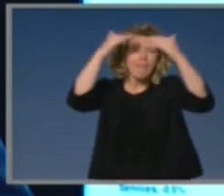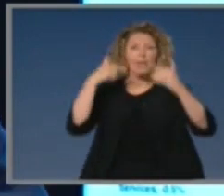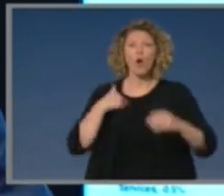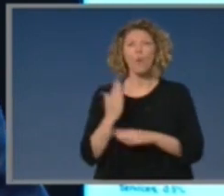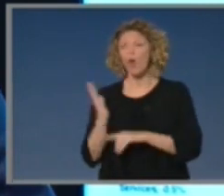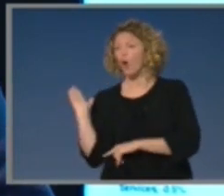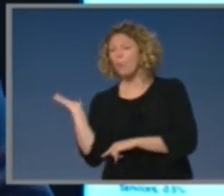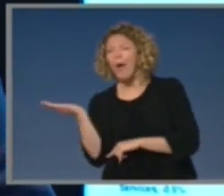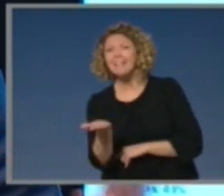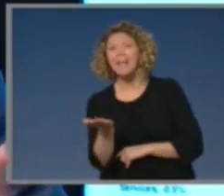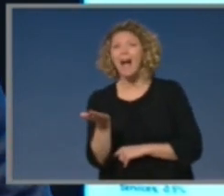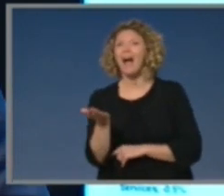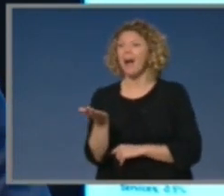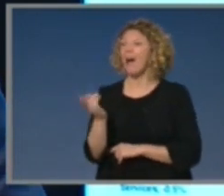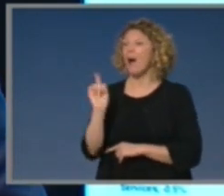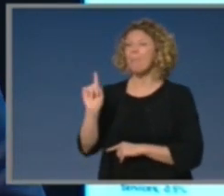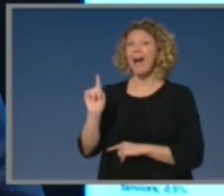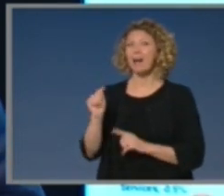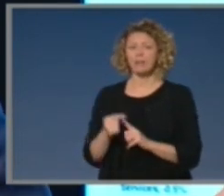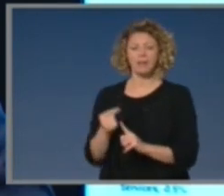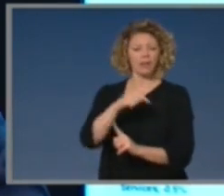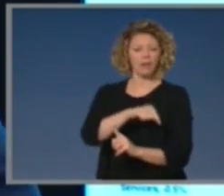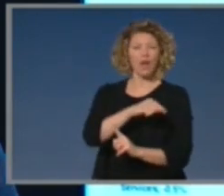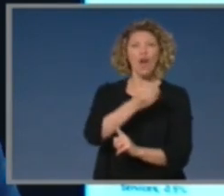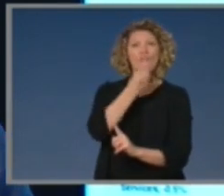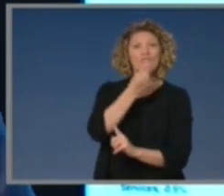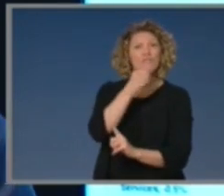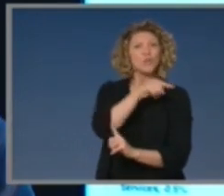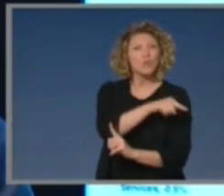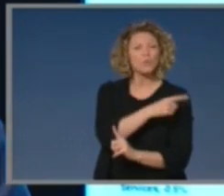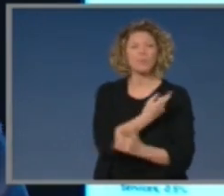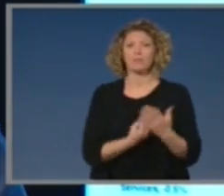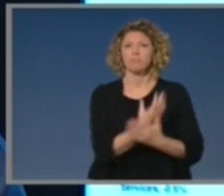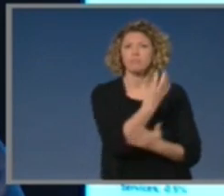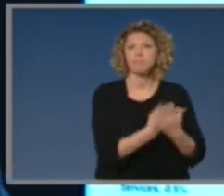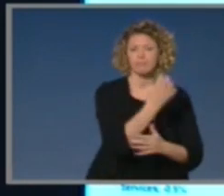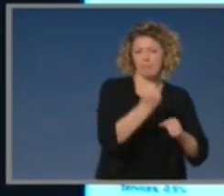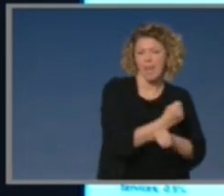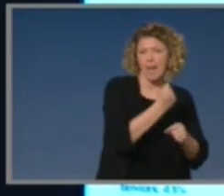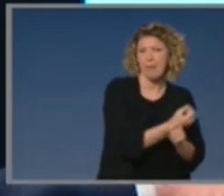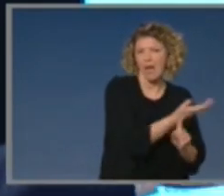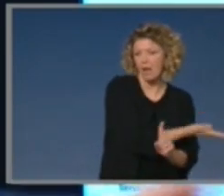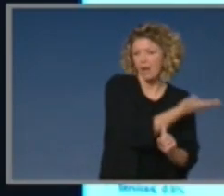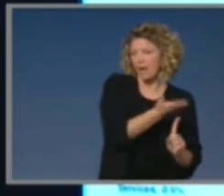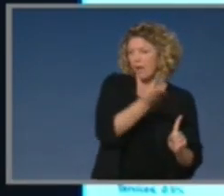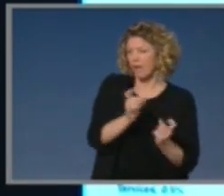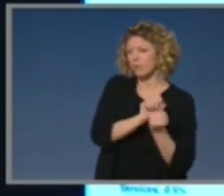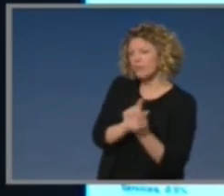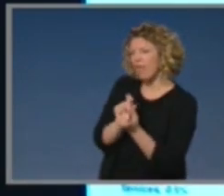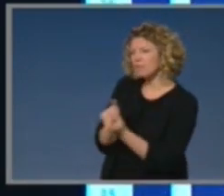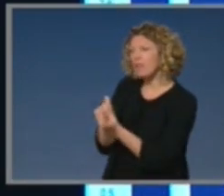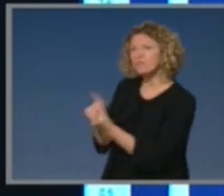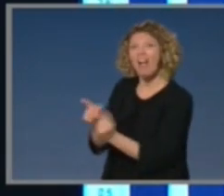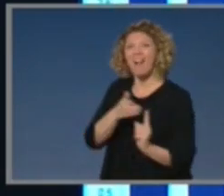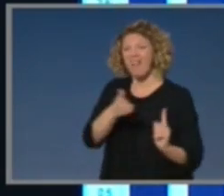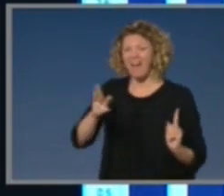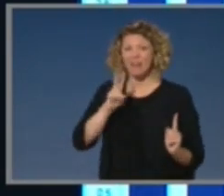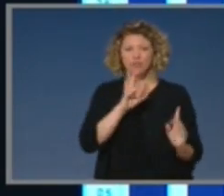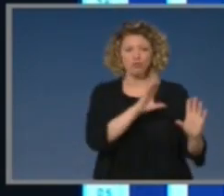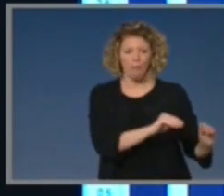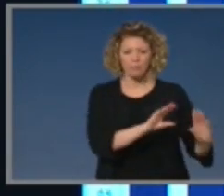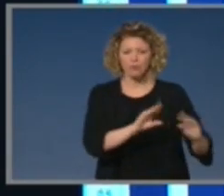food producer. It is the supply chain that actually goes into those sectors. And we need to take that into account. Thanks. Next slide.